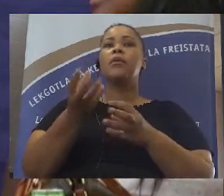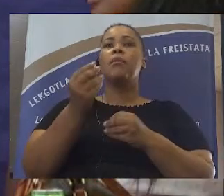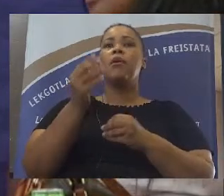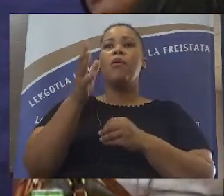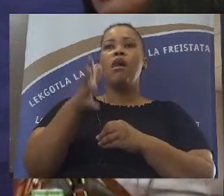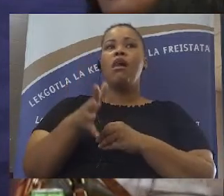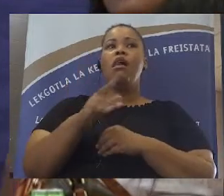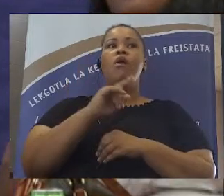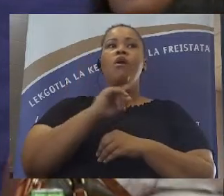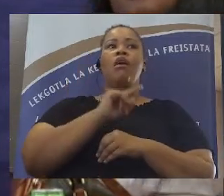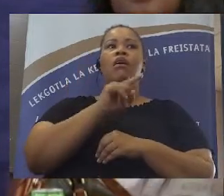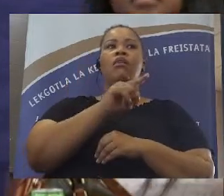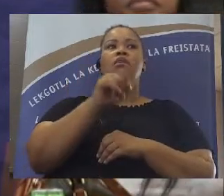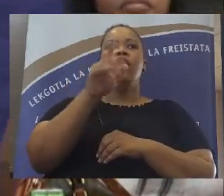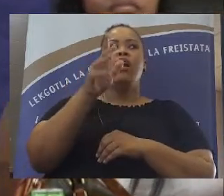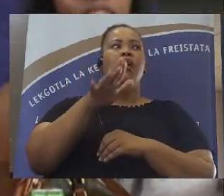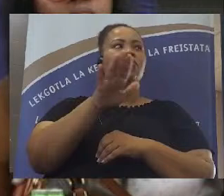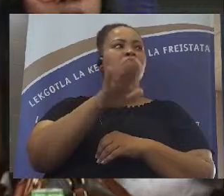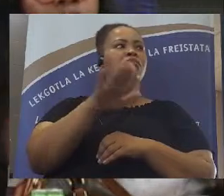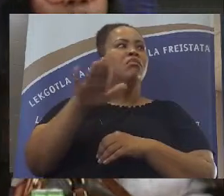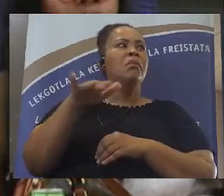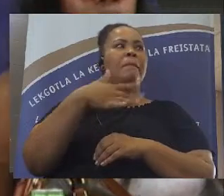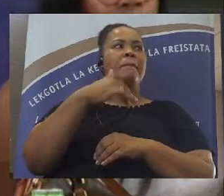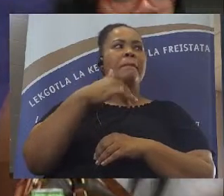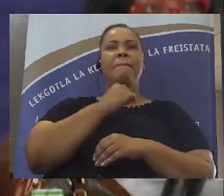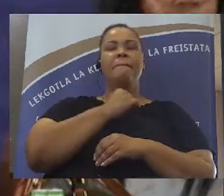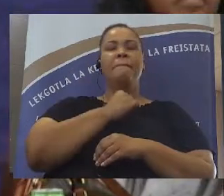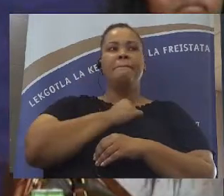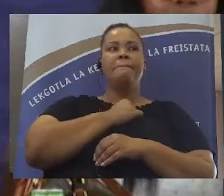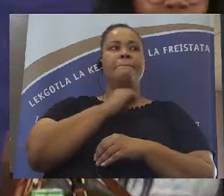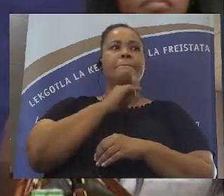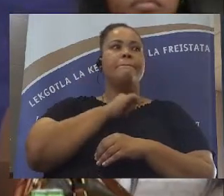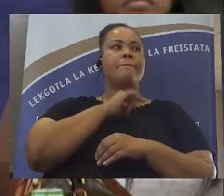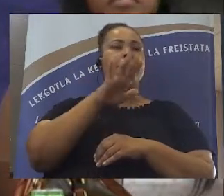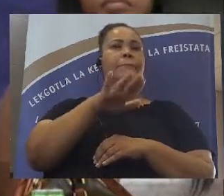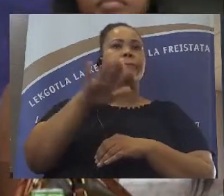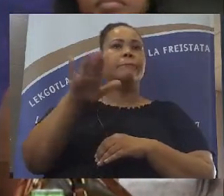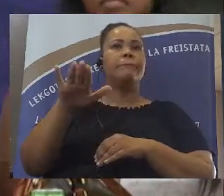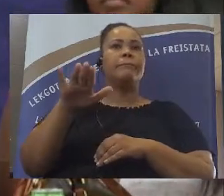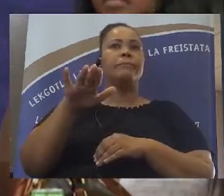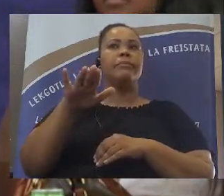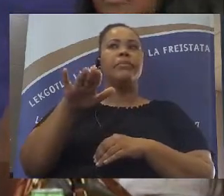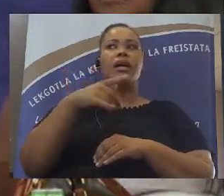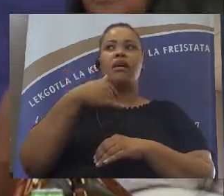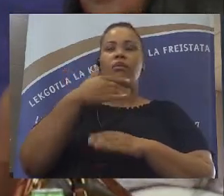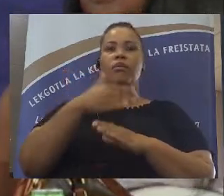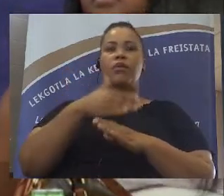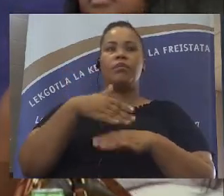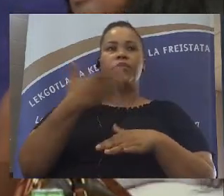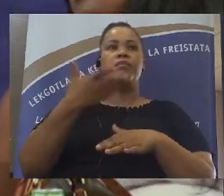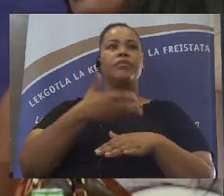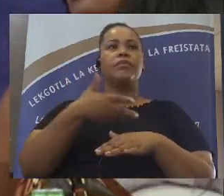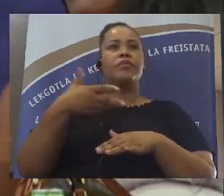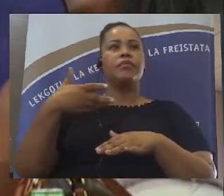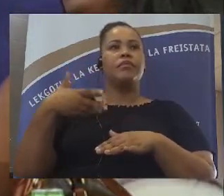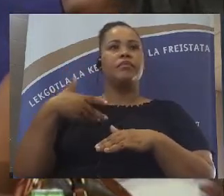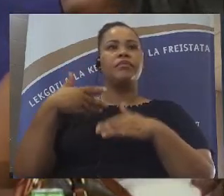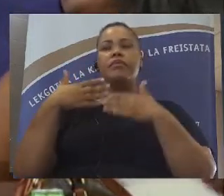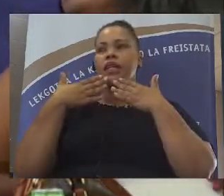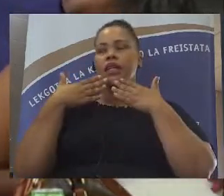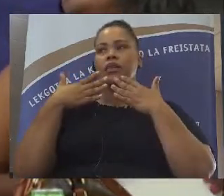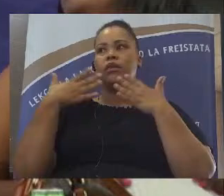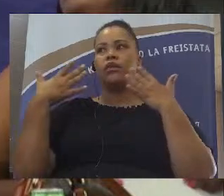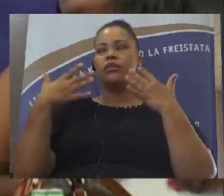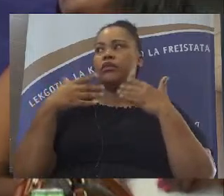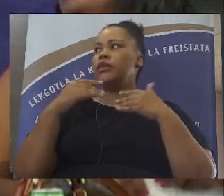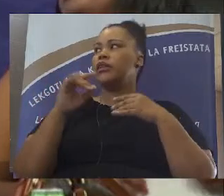tla thusa le bana ba rona be re reng ha bana mesebetsi. Thank you very much. You can continue.